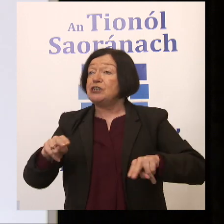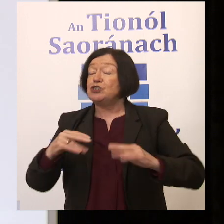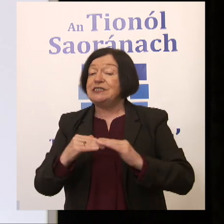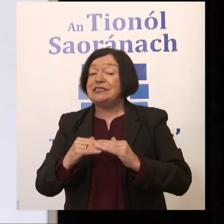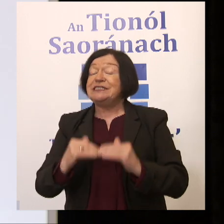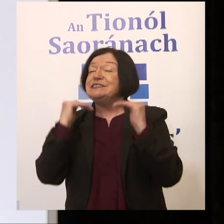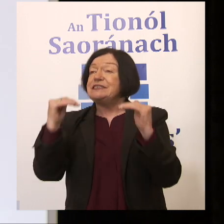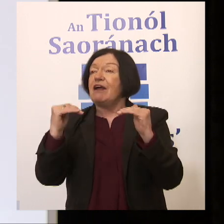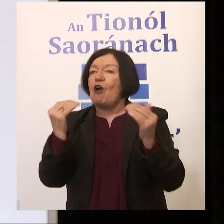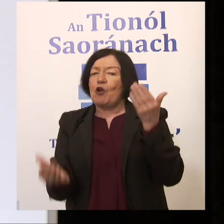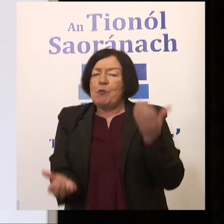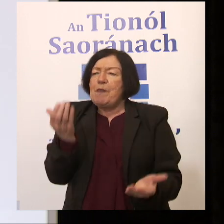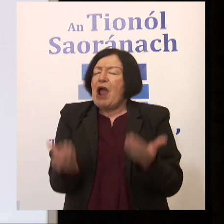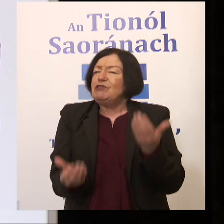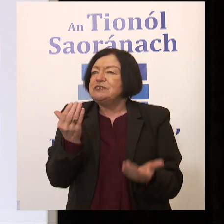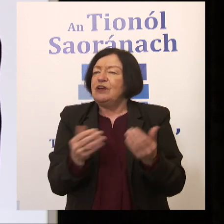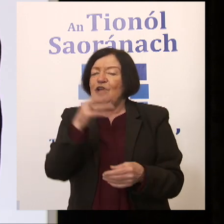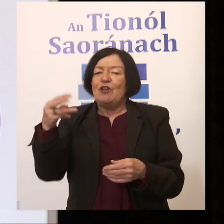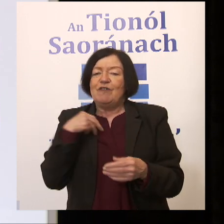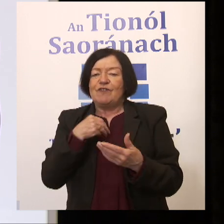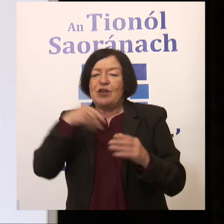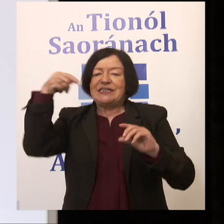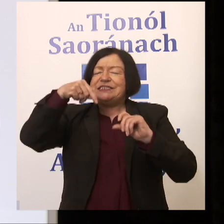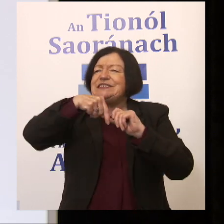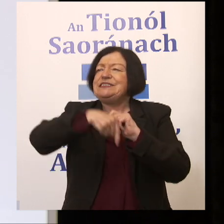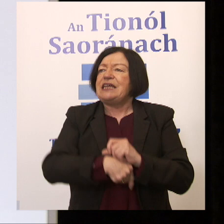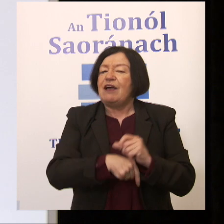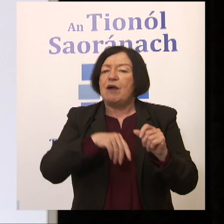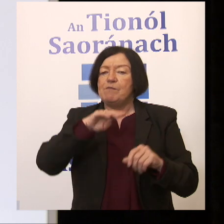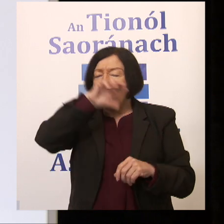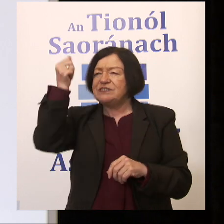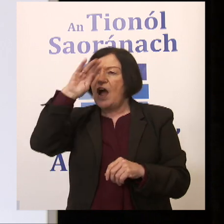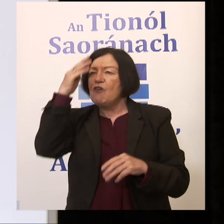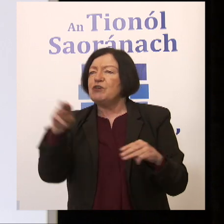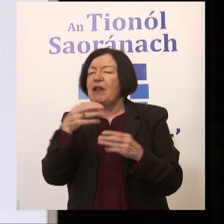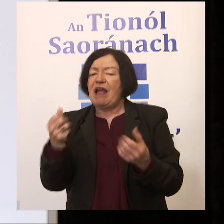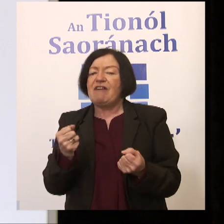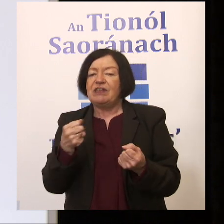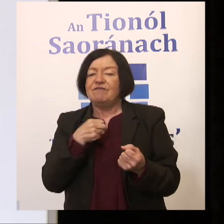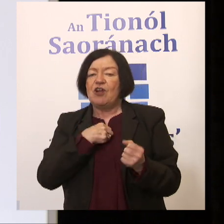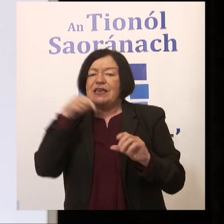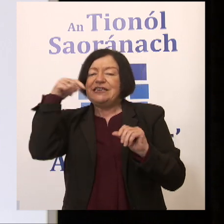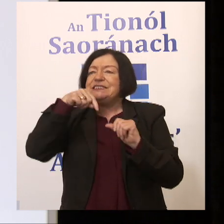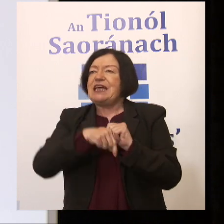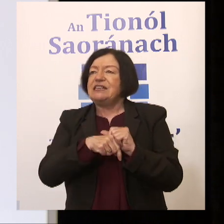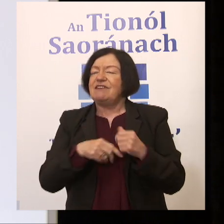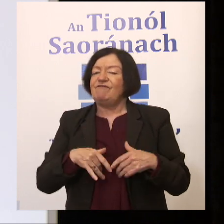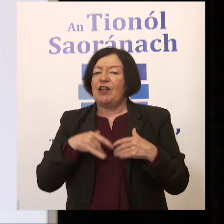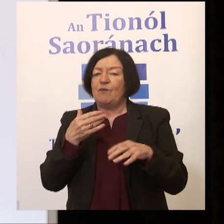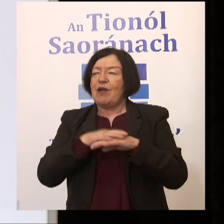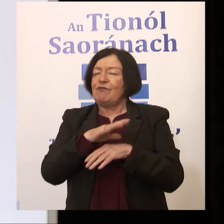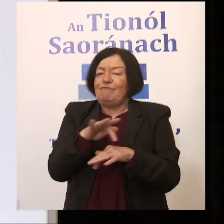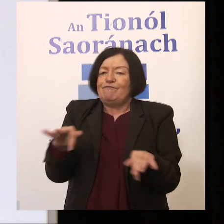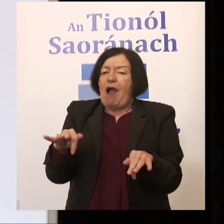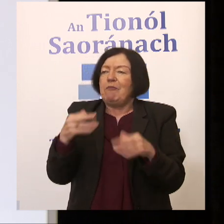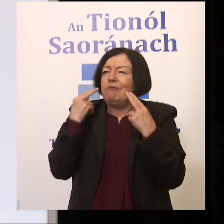by international comparisons, that there would be quite an intense, most Irish people would, have a fairly intense sense of where they come